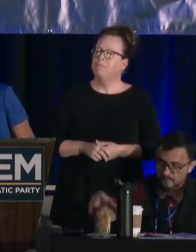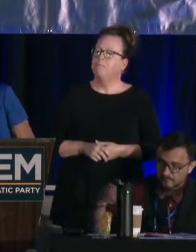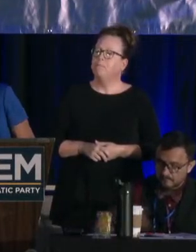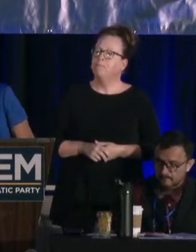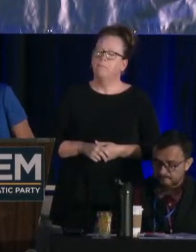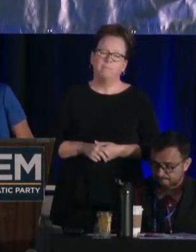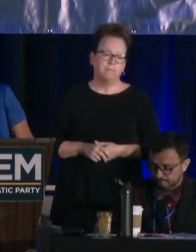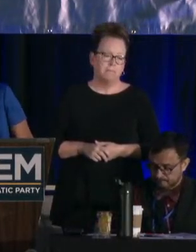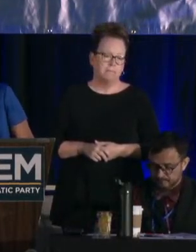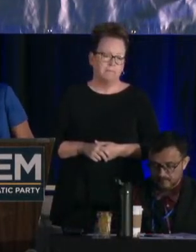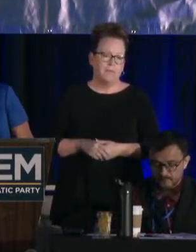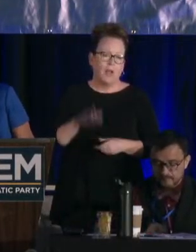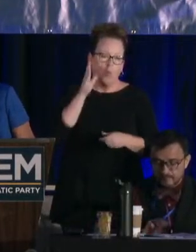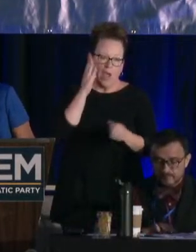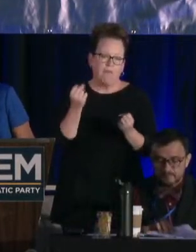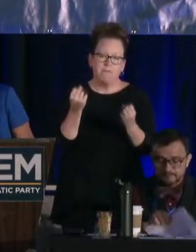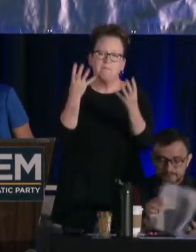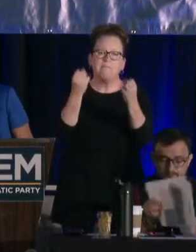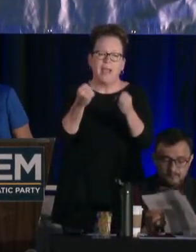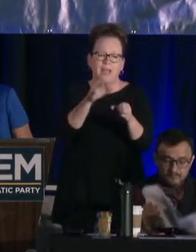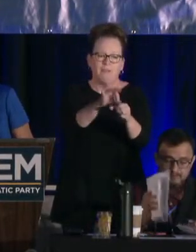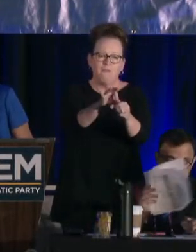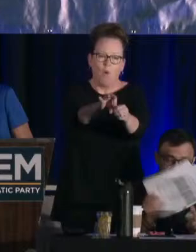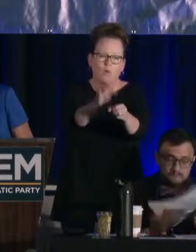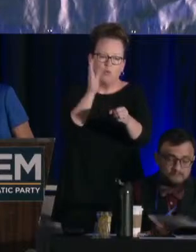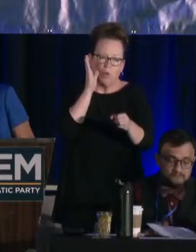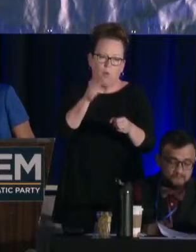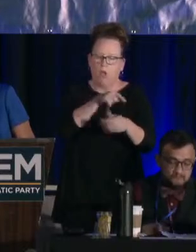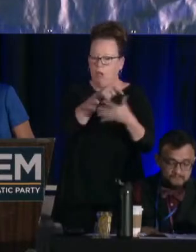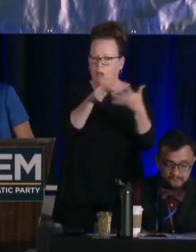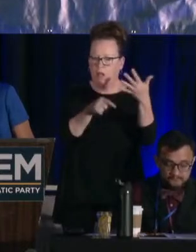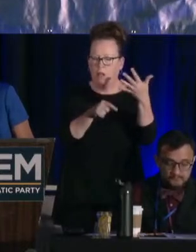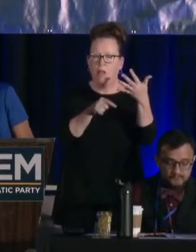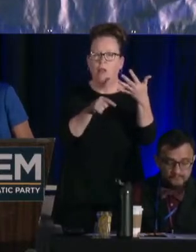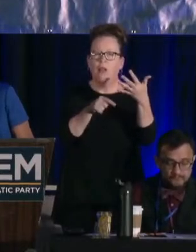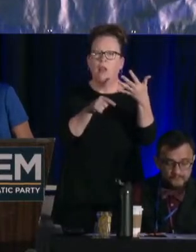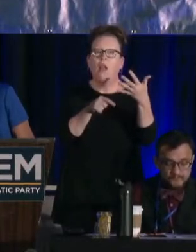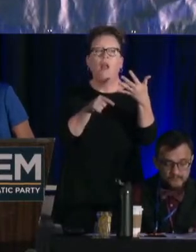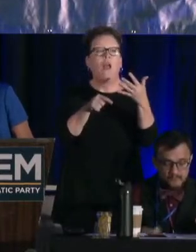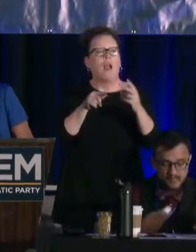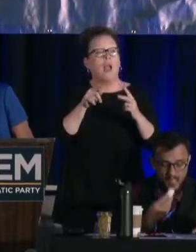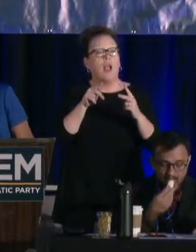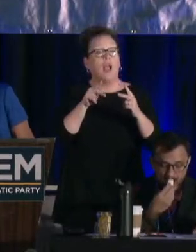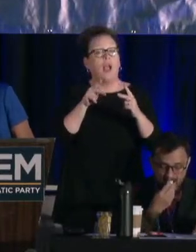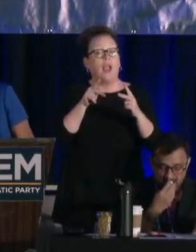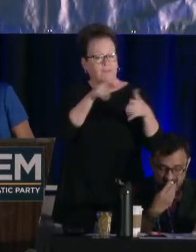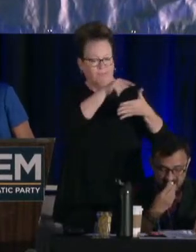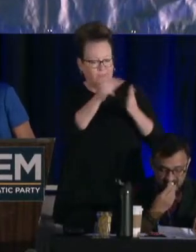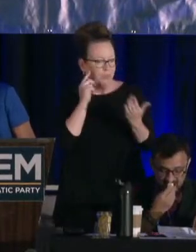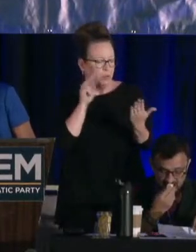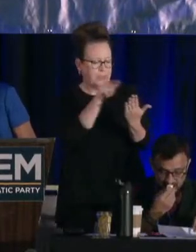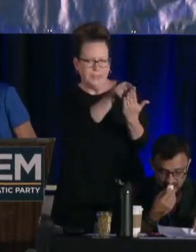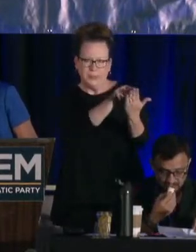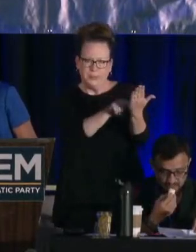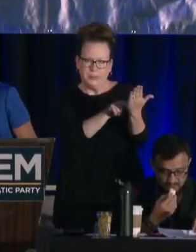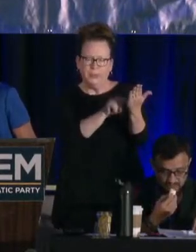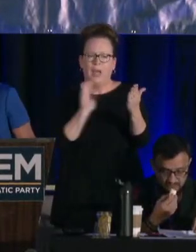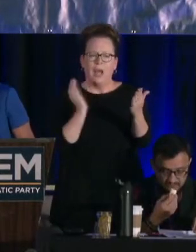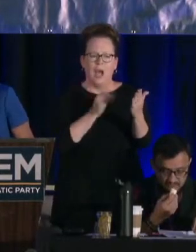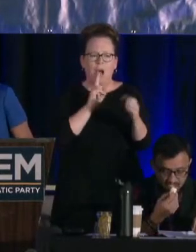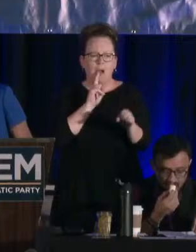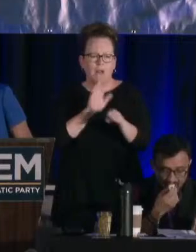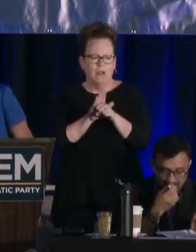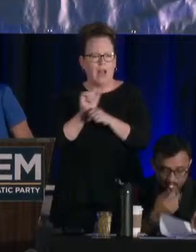more that we discussed, and those are the reaffirmations.